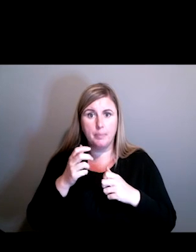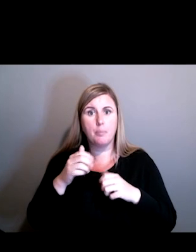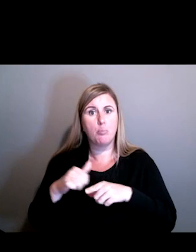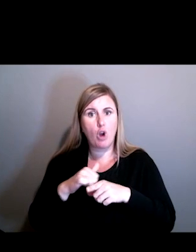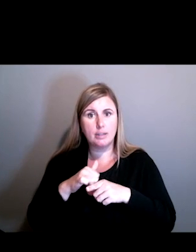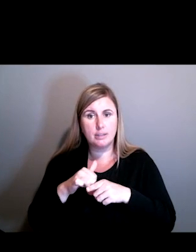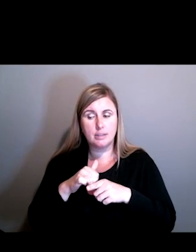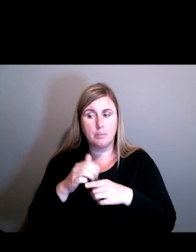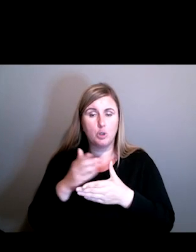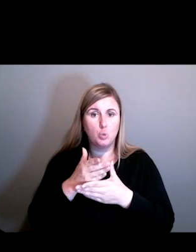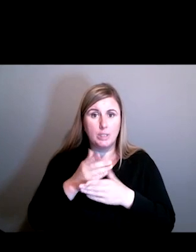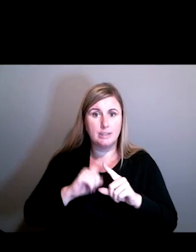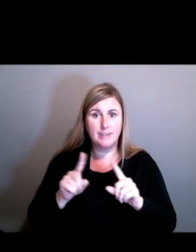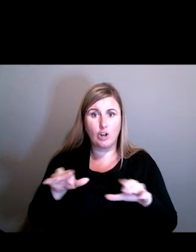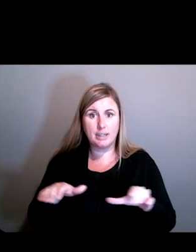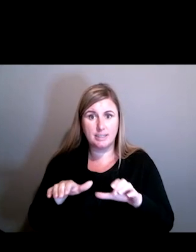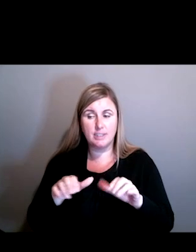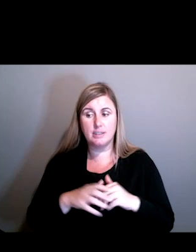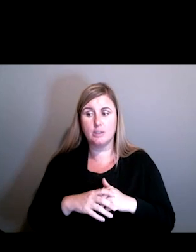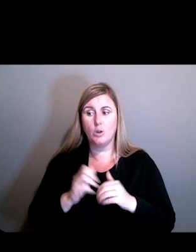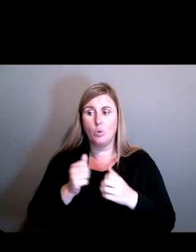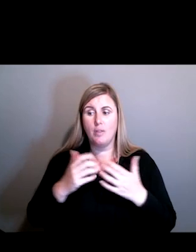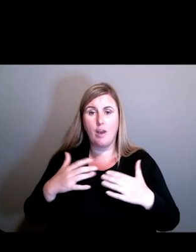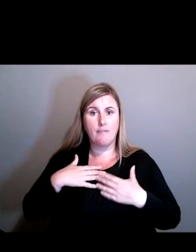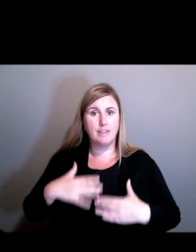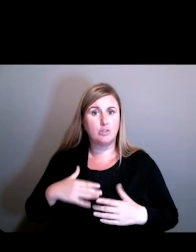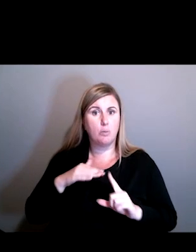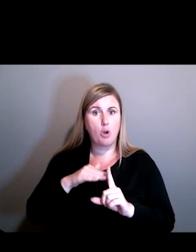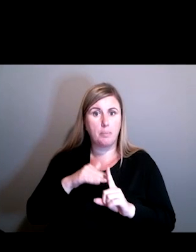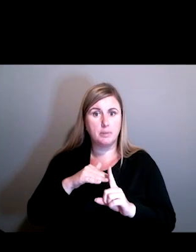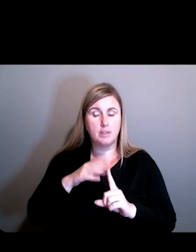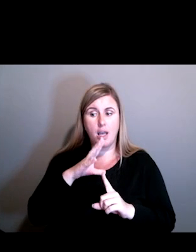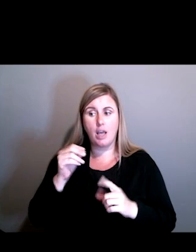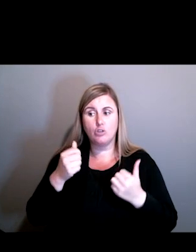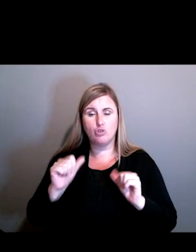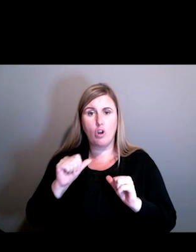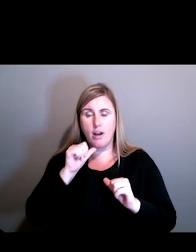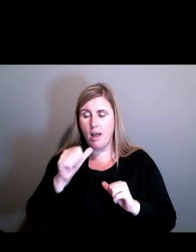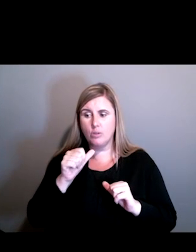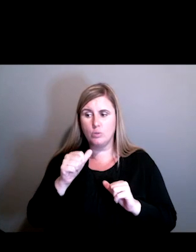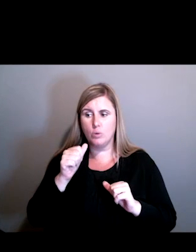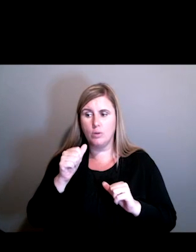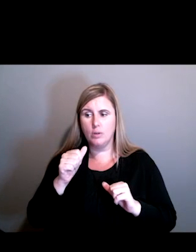to practice them between activities without physical prompts, and try not to